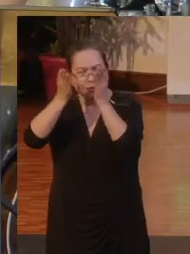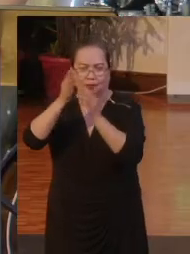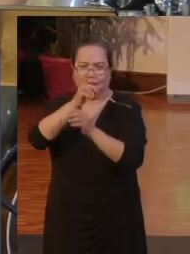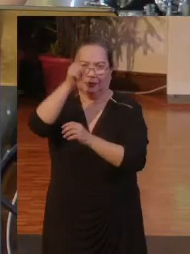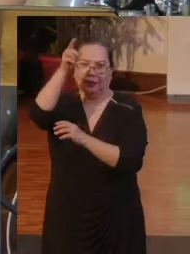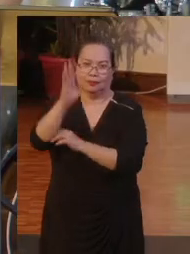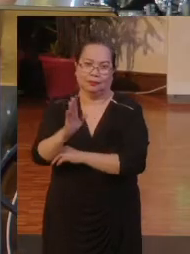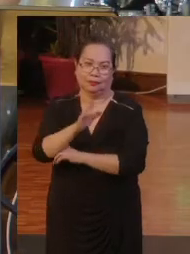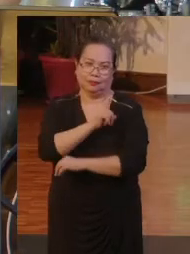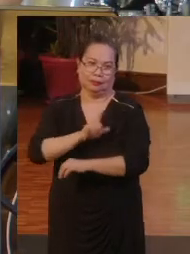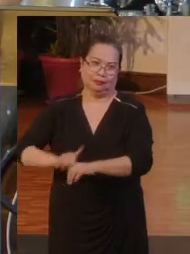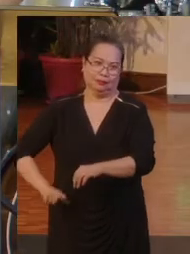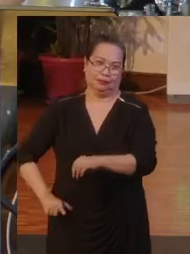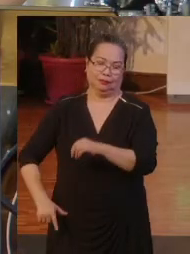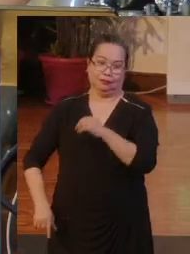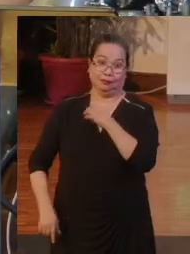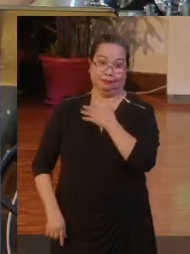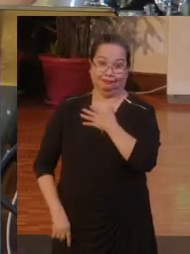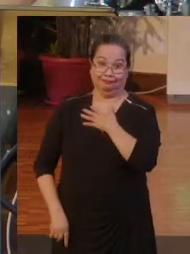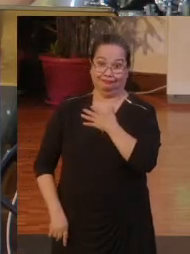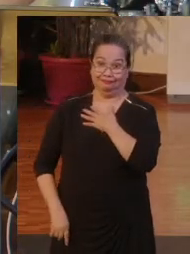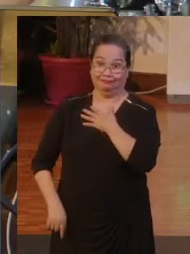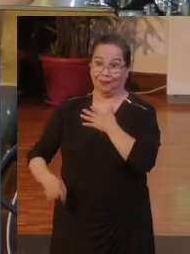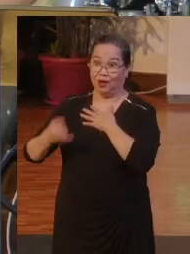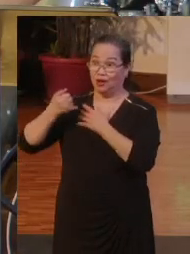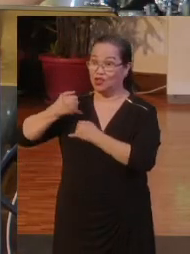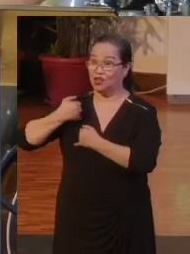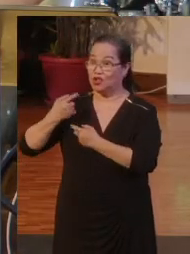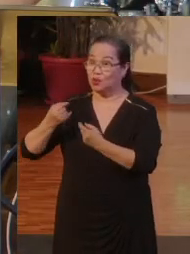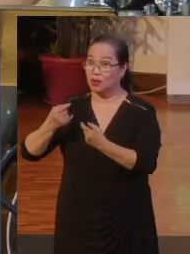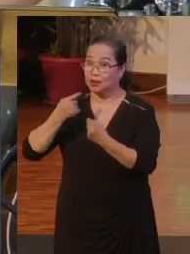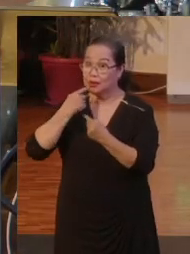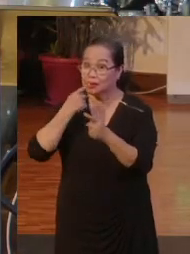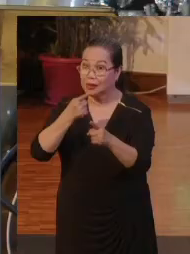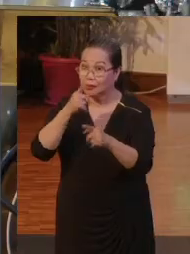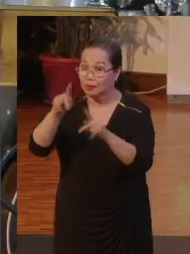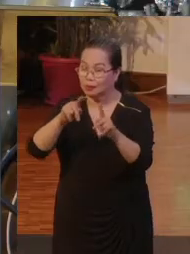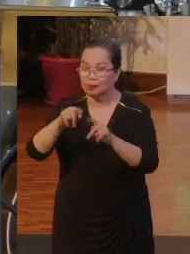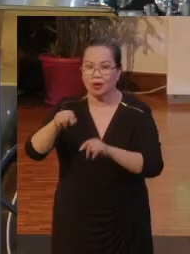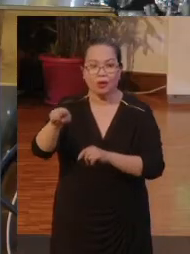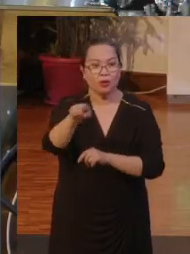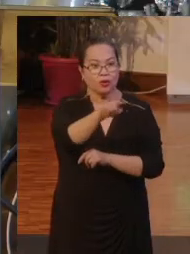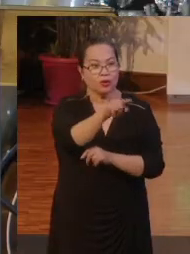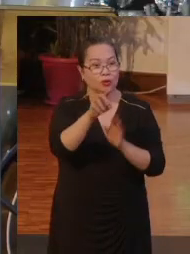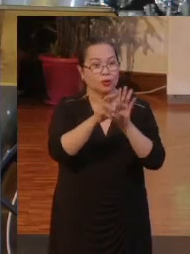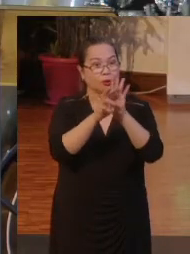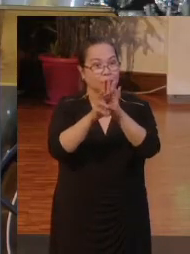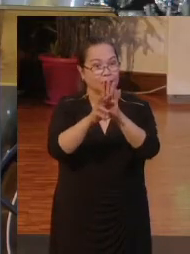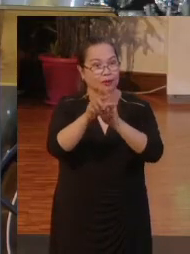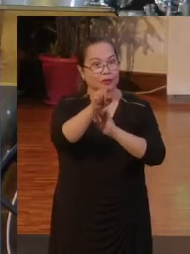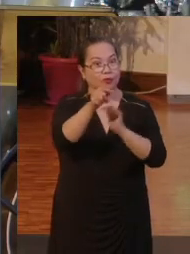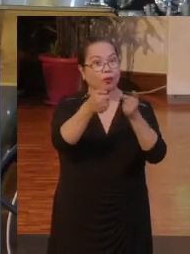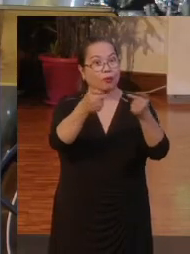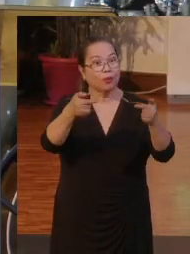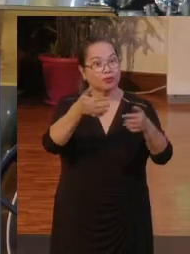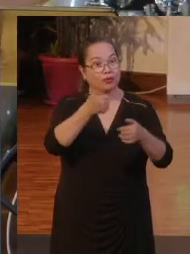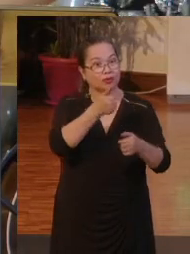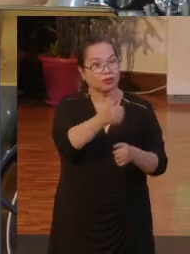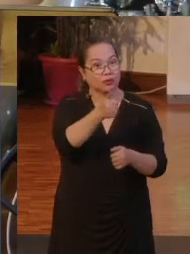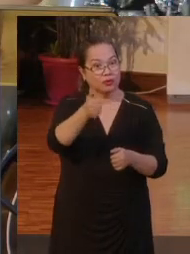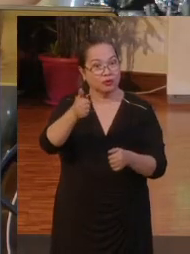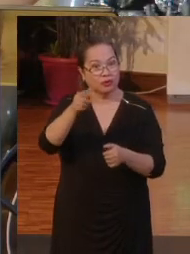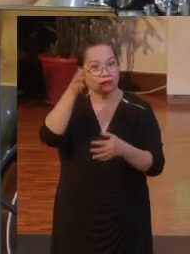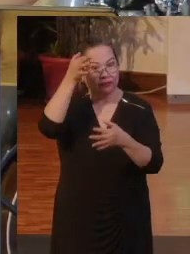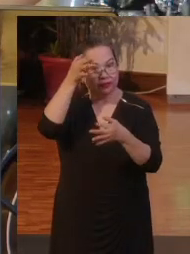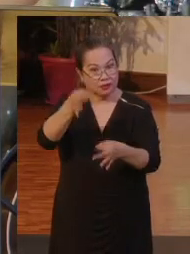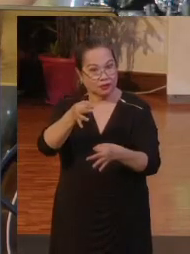Lord." Then Joshua said to the people, "You are witnesses against yourselves that you have